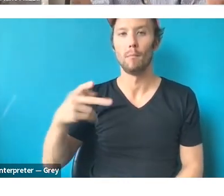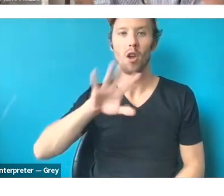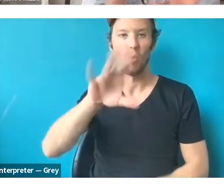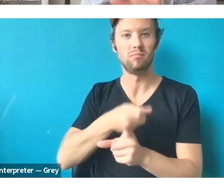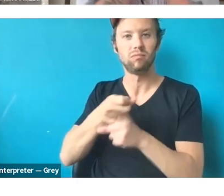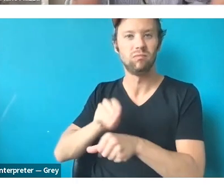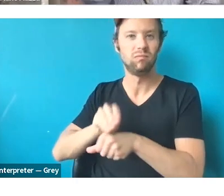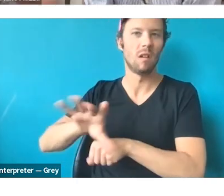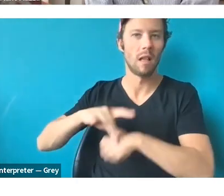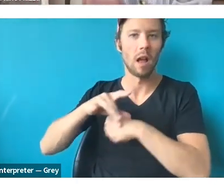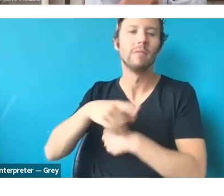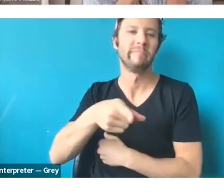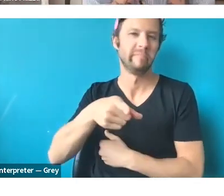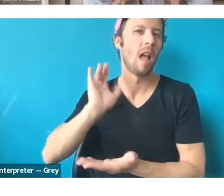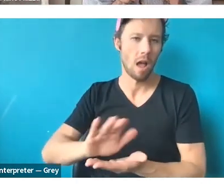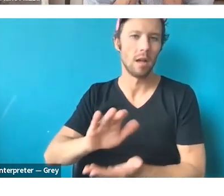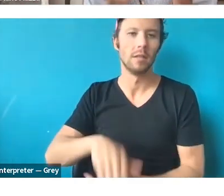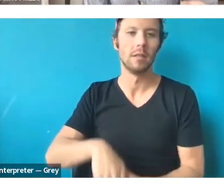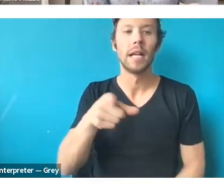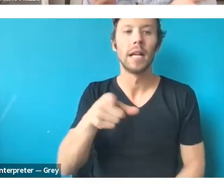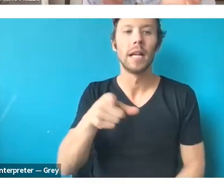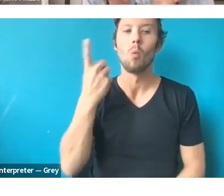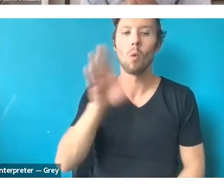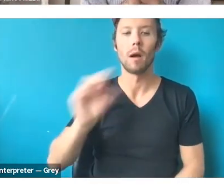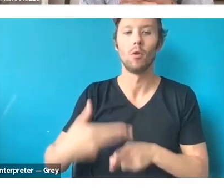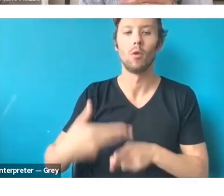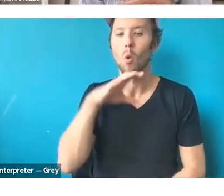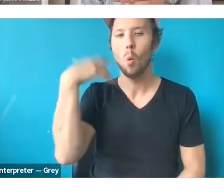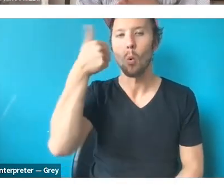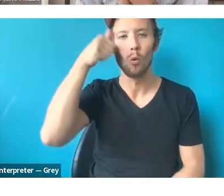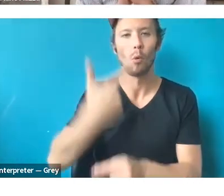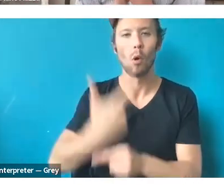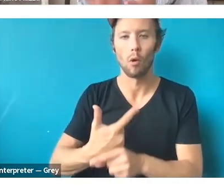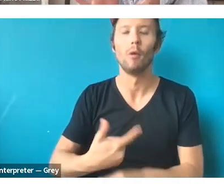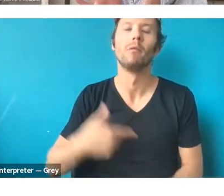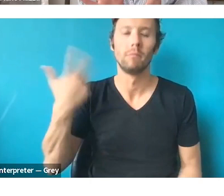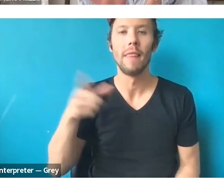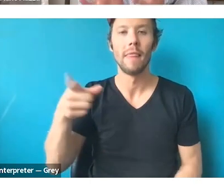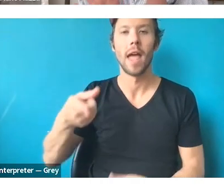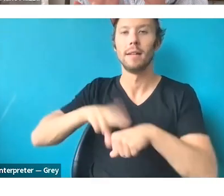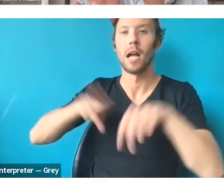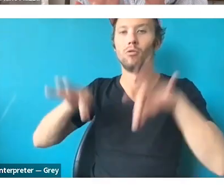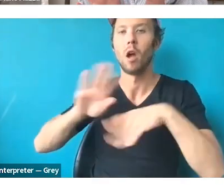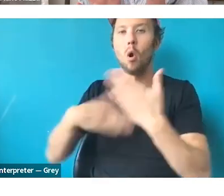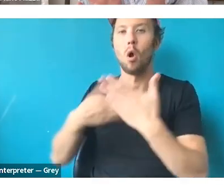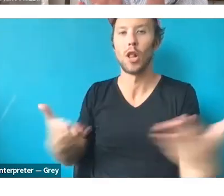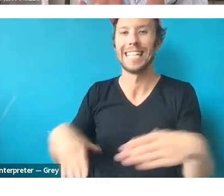company Older Brother, who naturally dyes all of their own clothes in-house, but I think that they do it in a very,